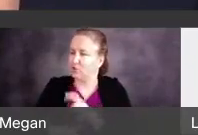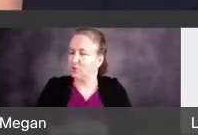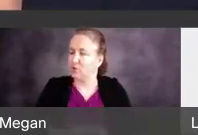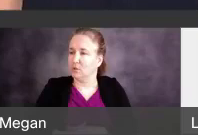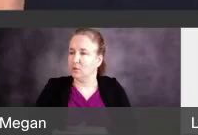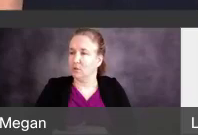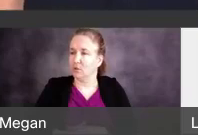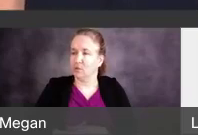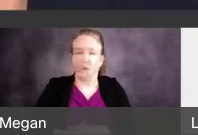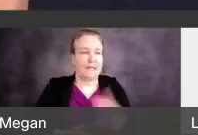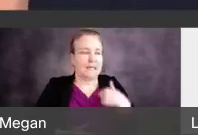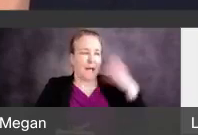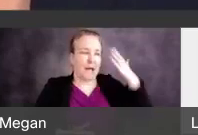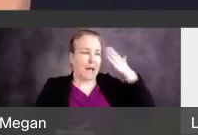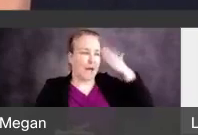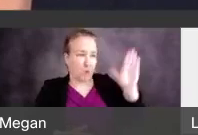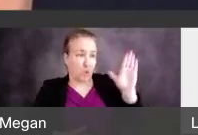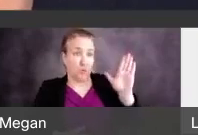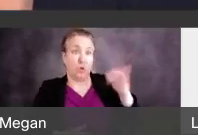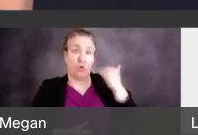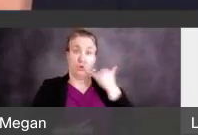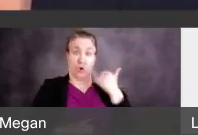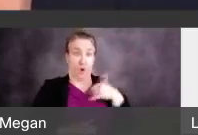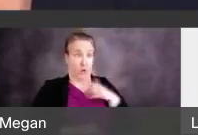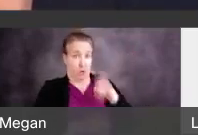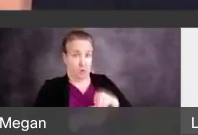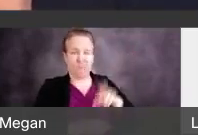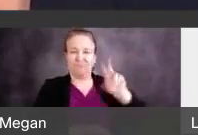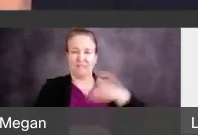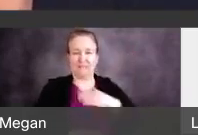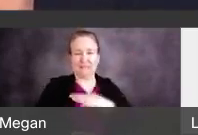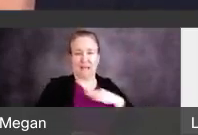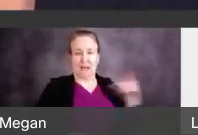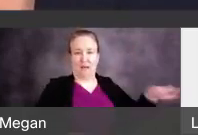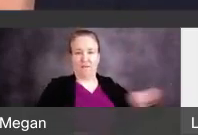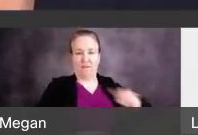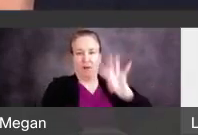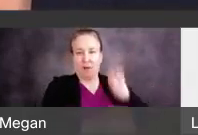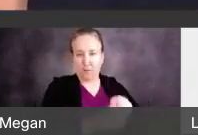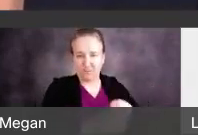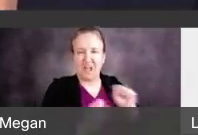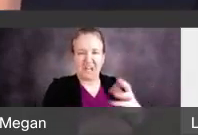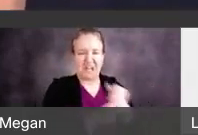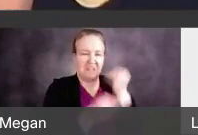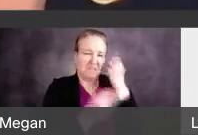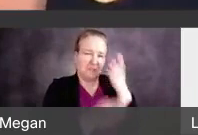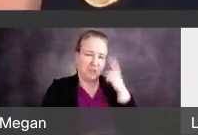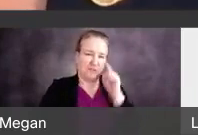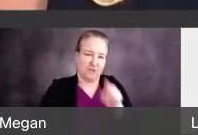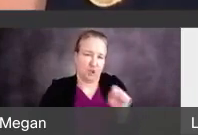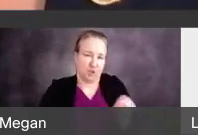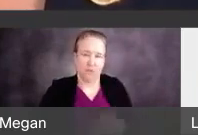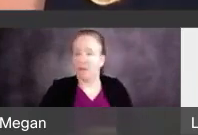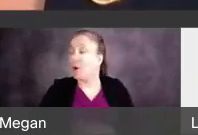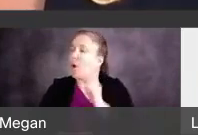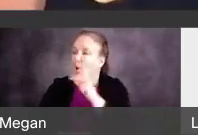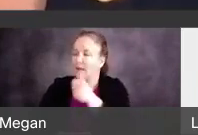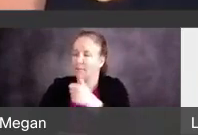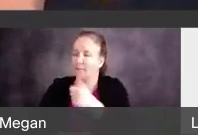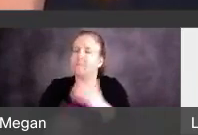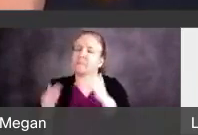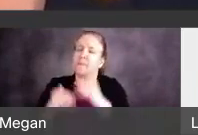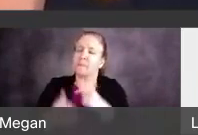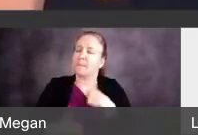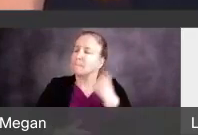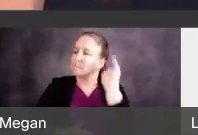I don't actually know. I'm not on those calls. My staff are on that call, but we could certainly get you that information if you're interested. Okay. And then I was just wondering